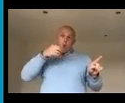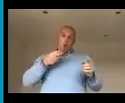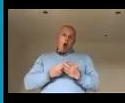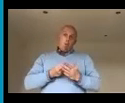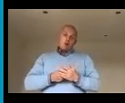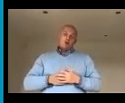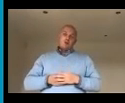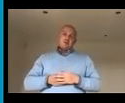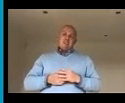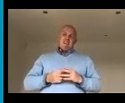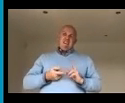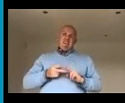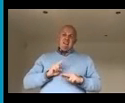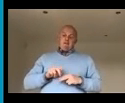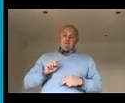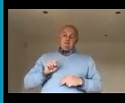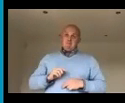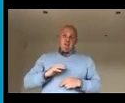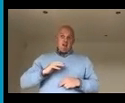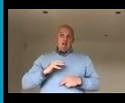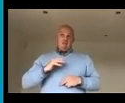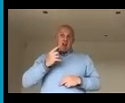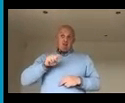costing £5,000, it's fine to ask us for